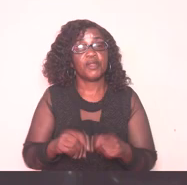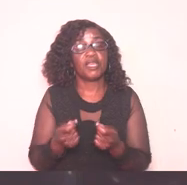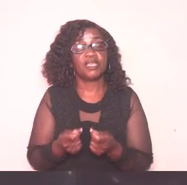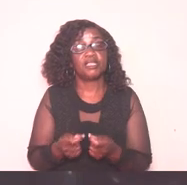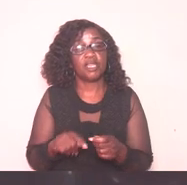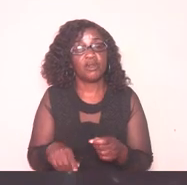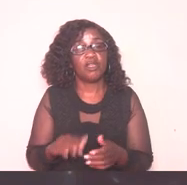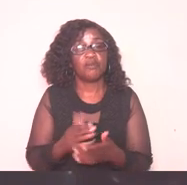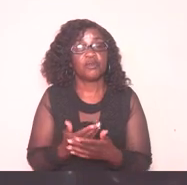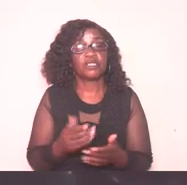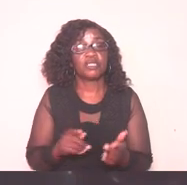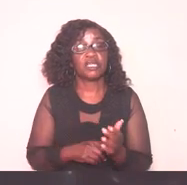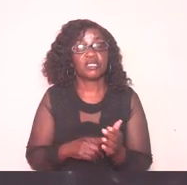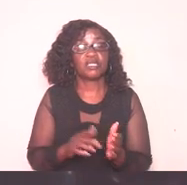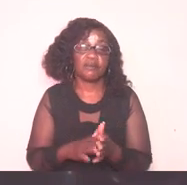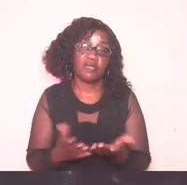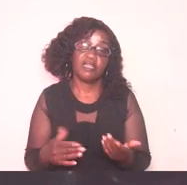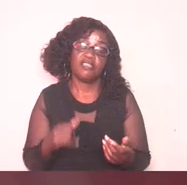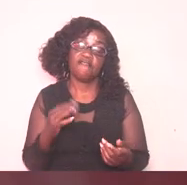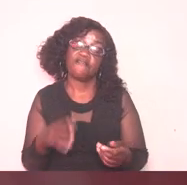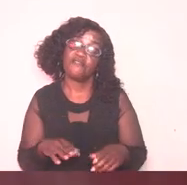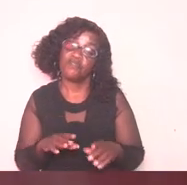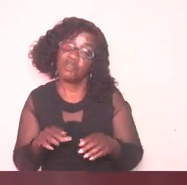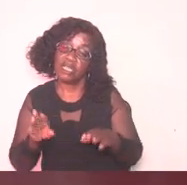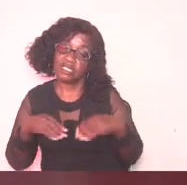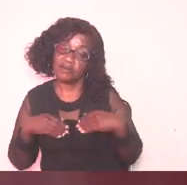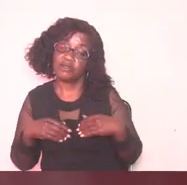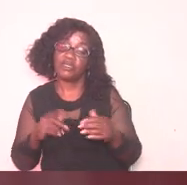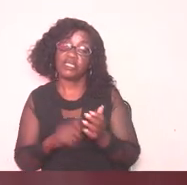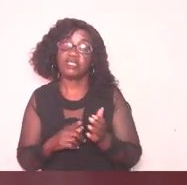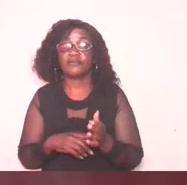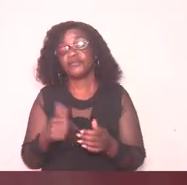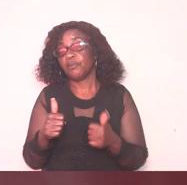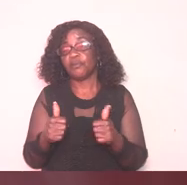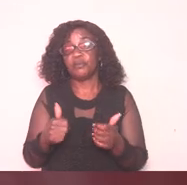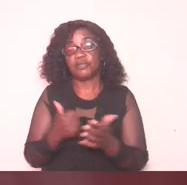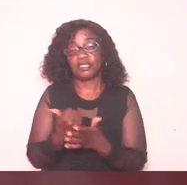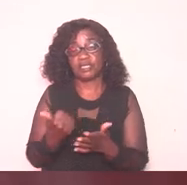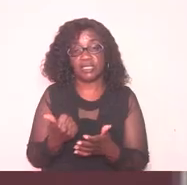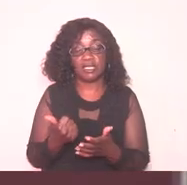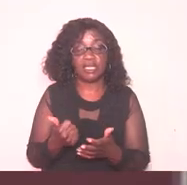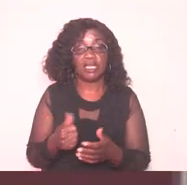of this issue. So if we allow people to start engaging in sex if they choose to at 16,